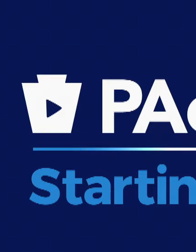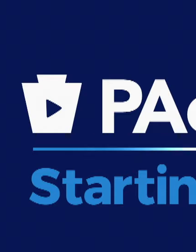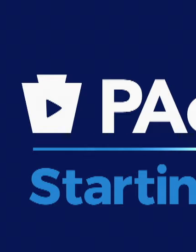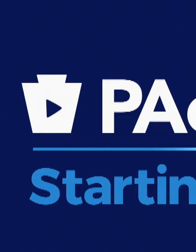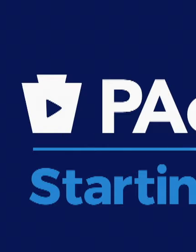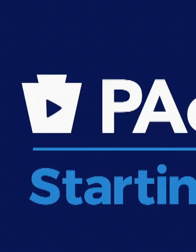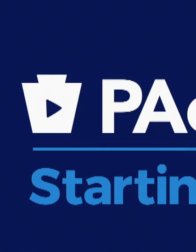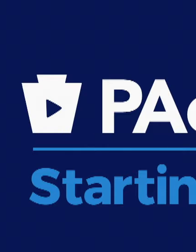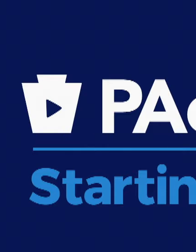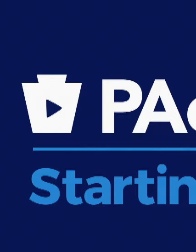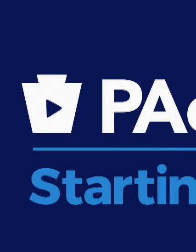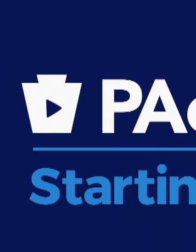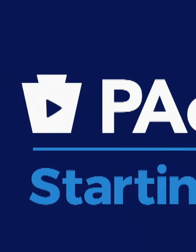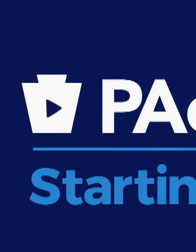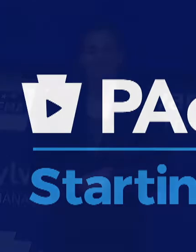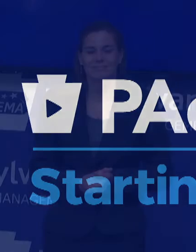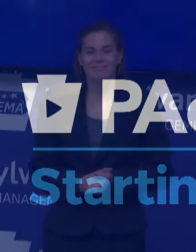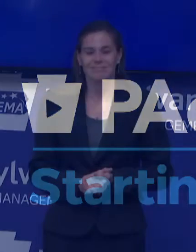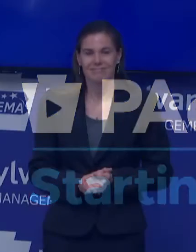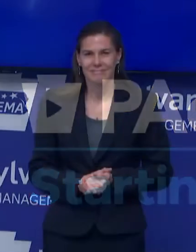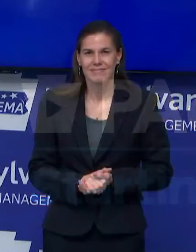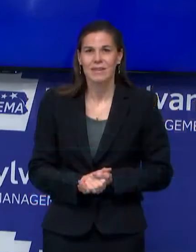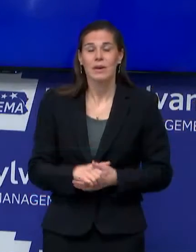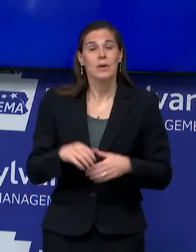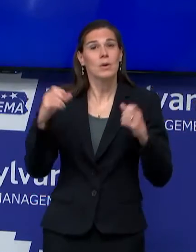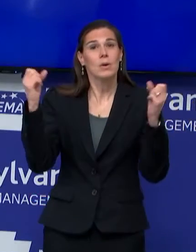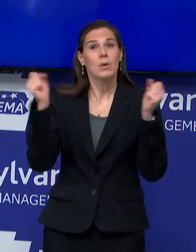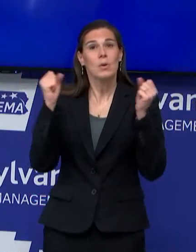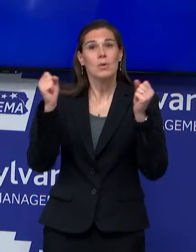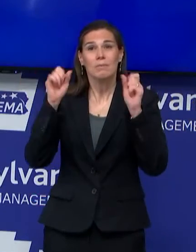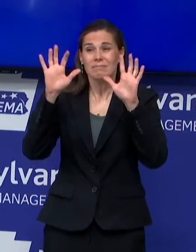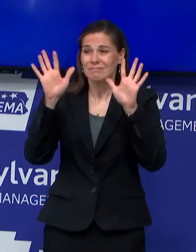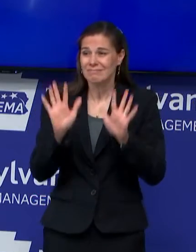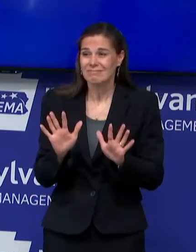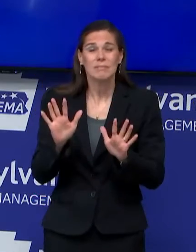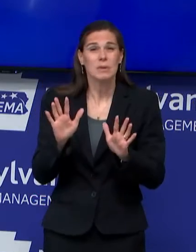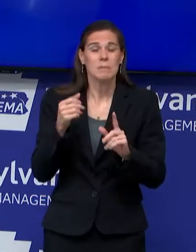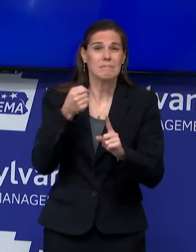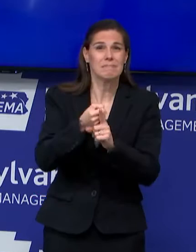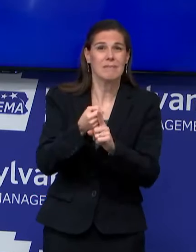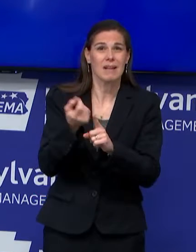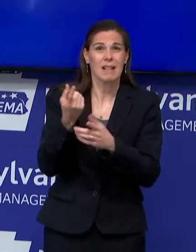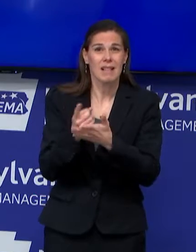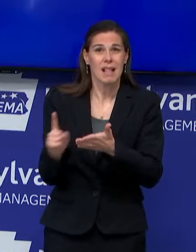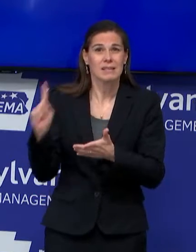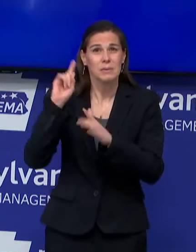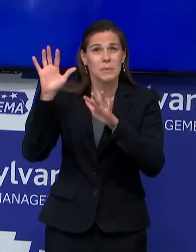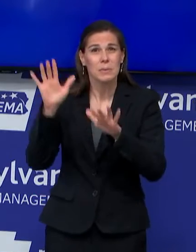Pennsylvania. Despite the winter storms that affected much of the country last week and delayed